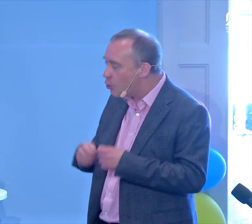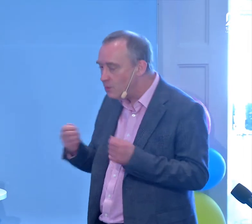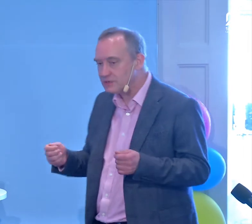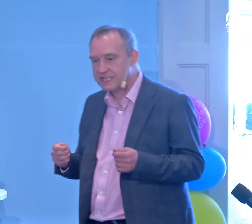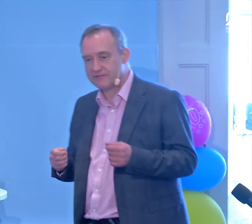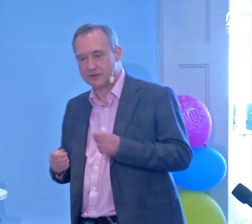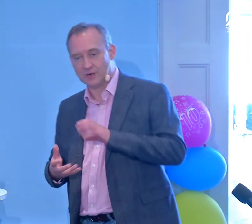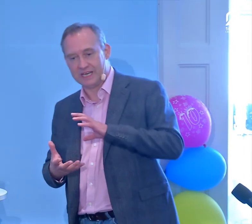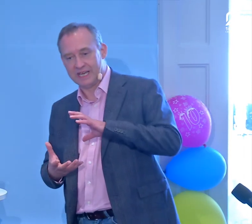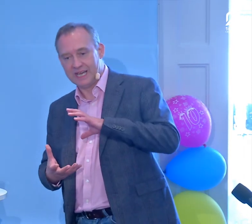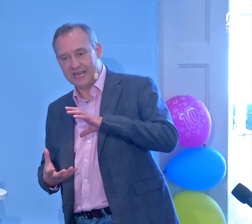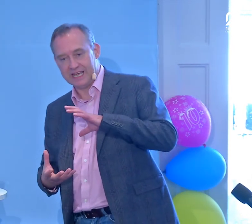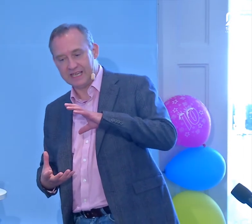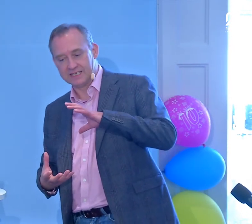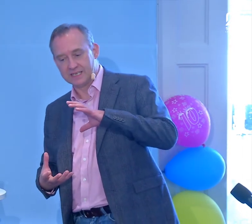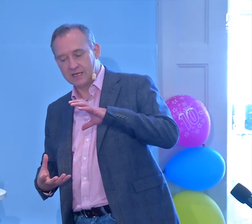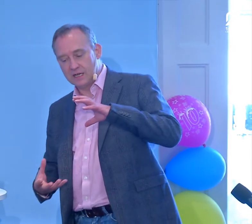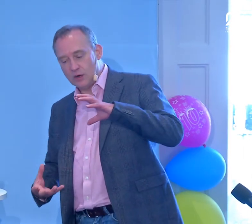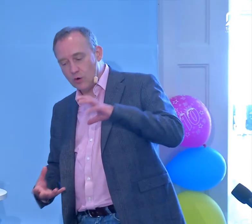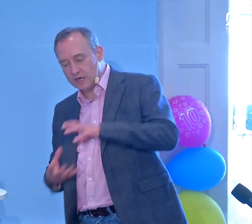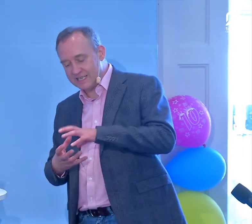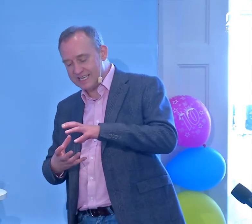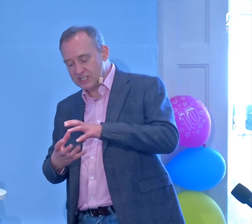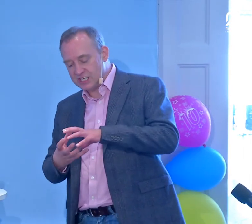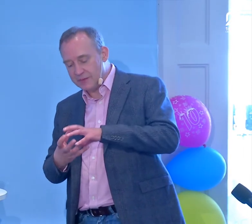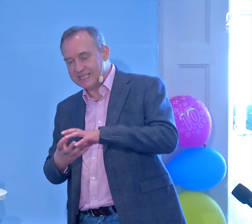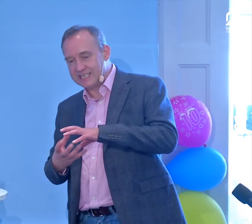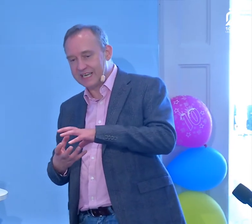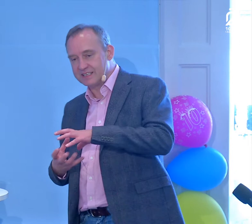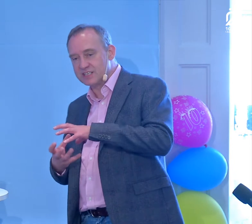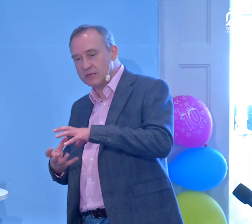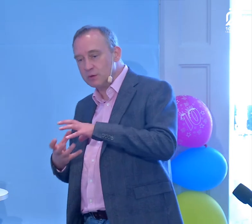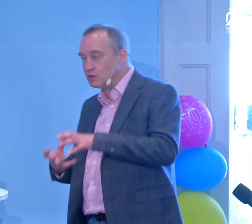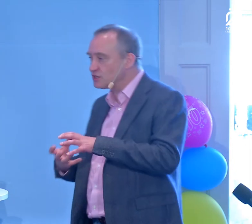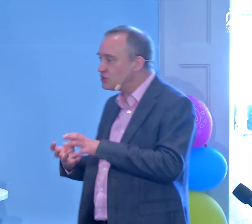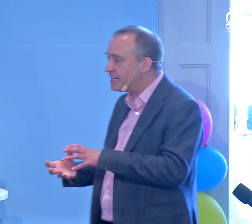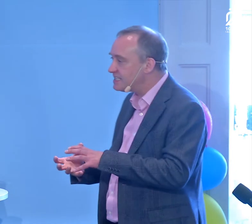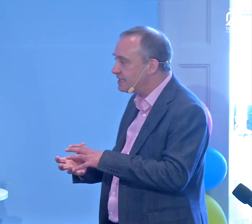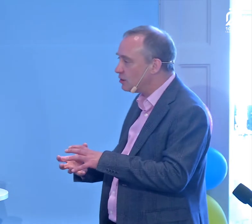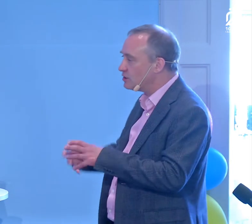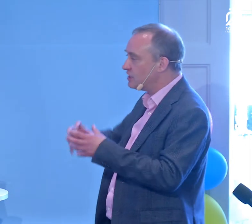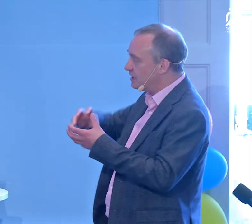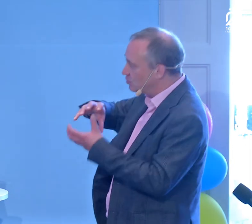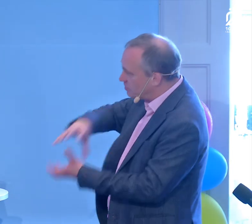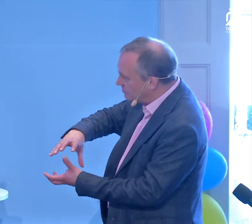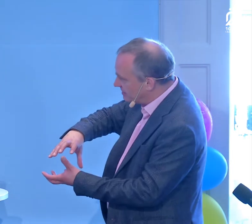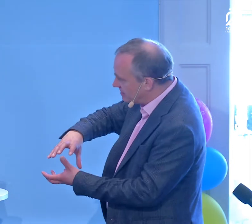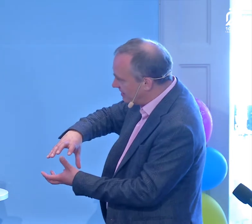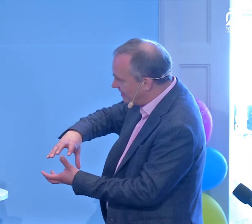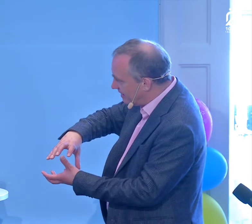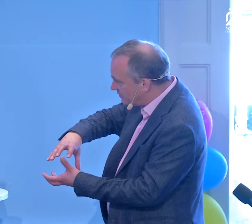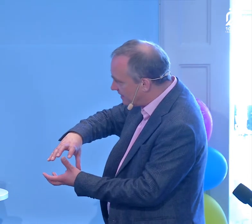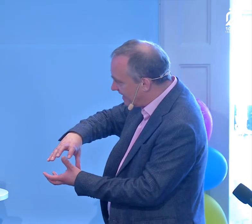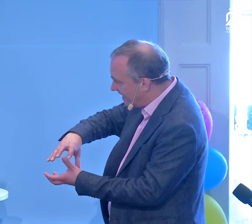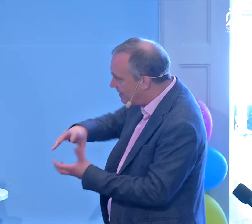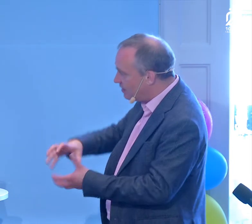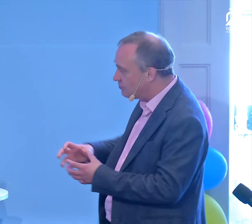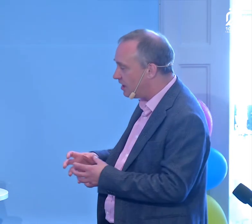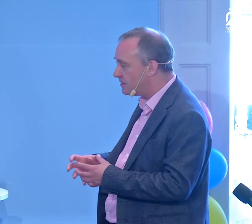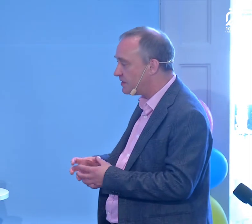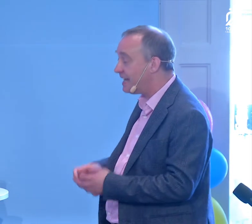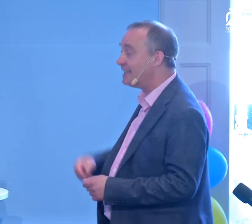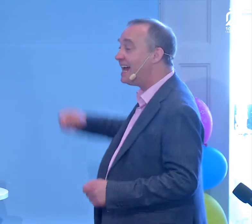now almost everywhere is organizations coming together to say we want to share technology in order to redesign our